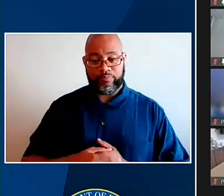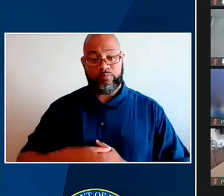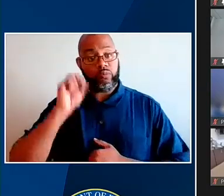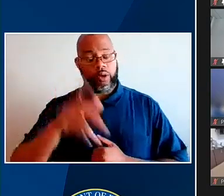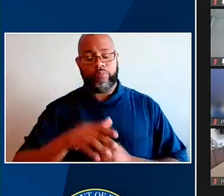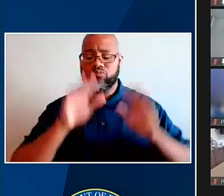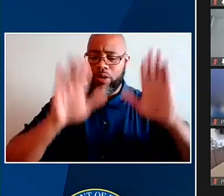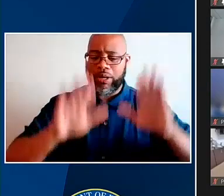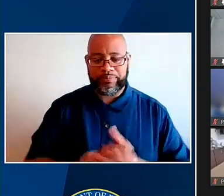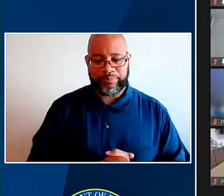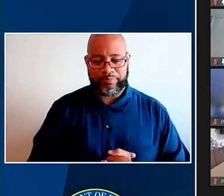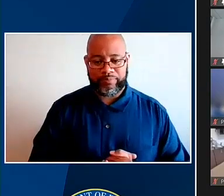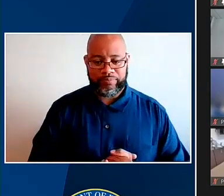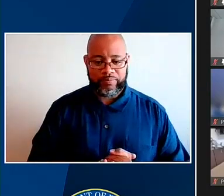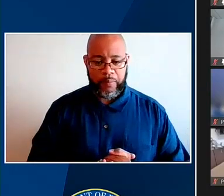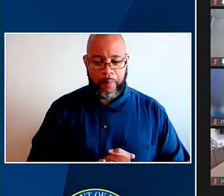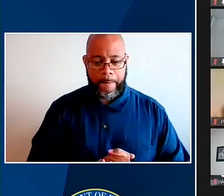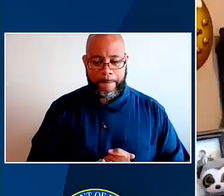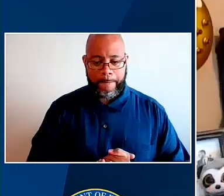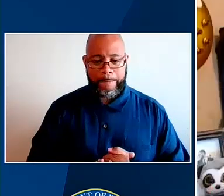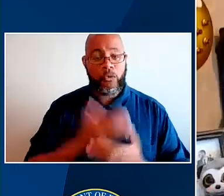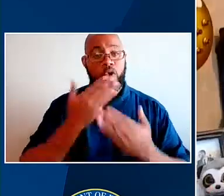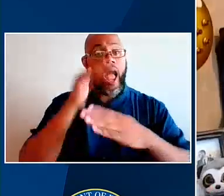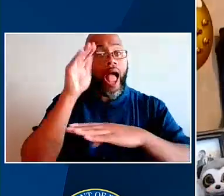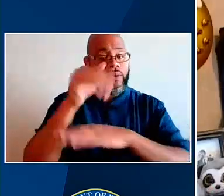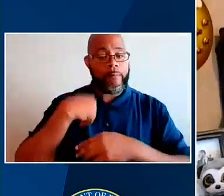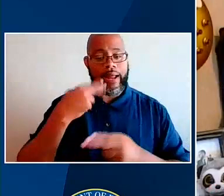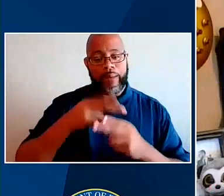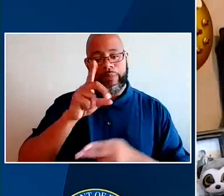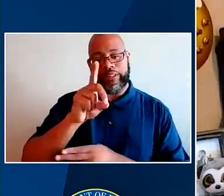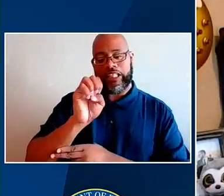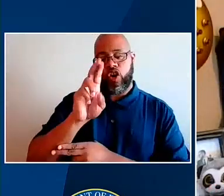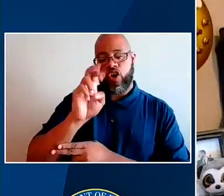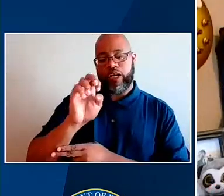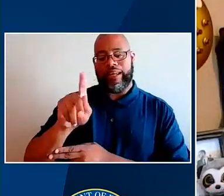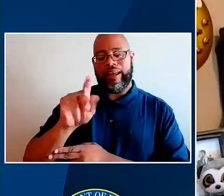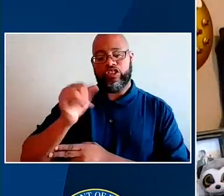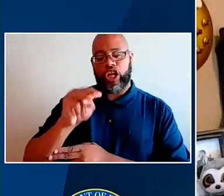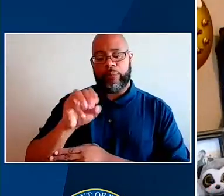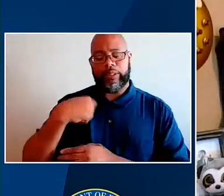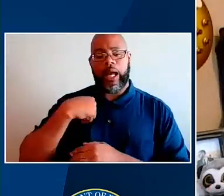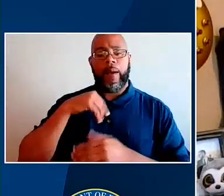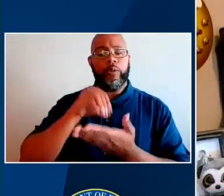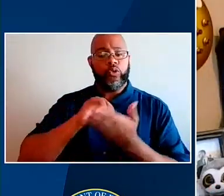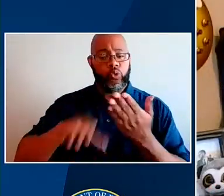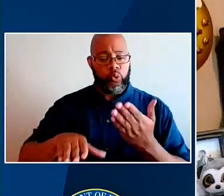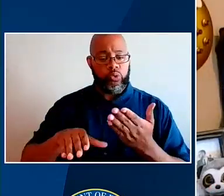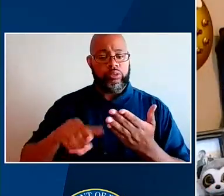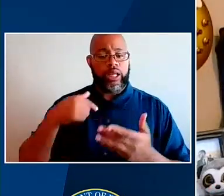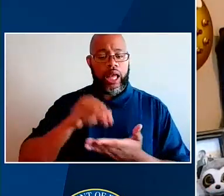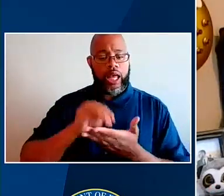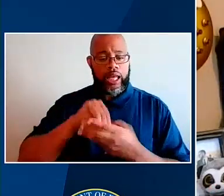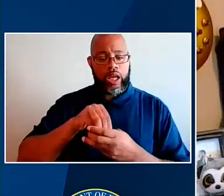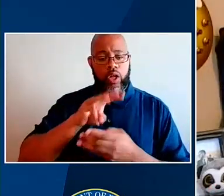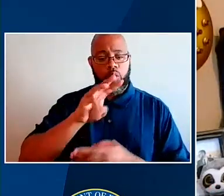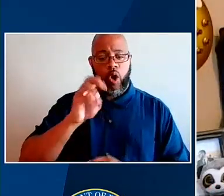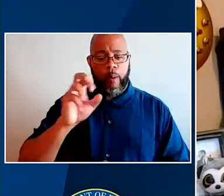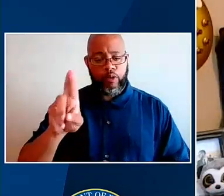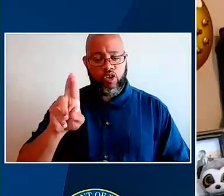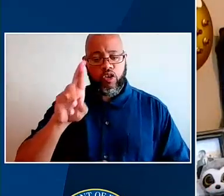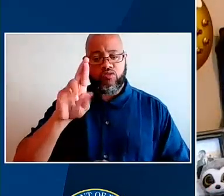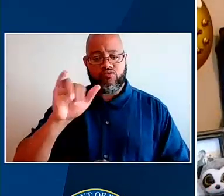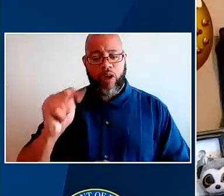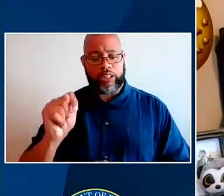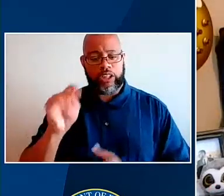great. Good afternoon. My name is Derek James and I'm a student at Wilbur Wright Community College in Chicago, Illinois.